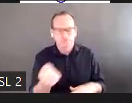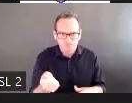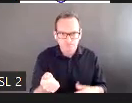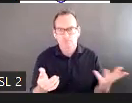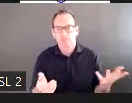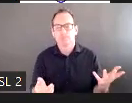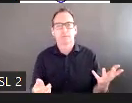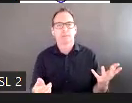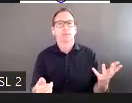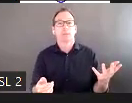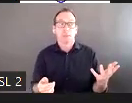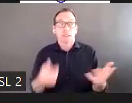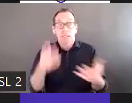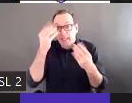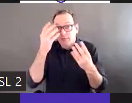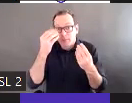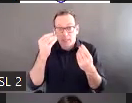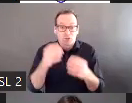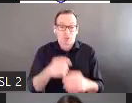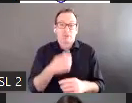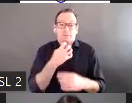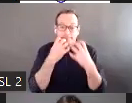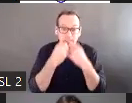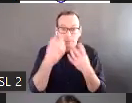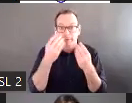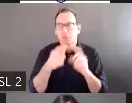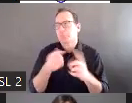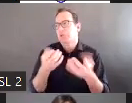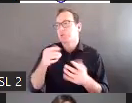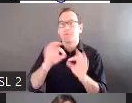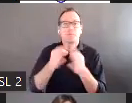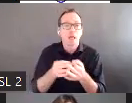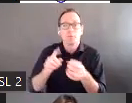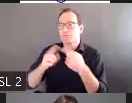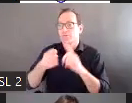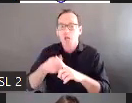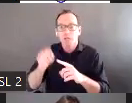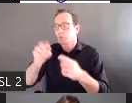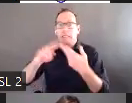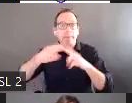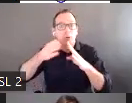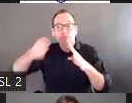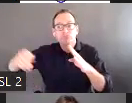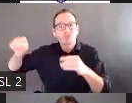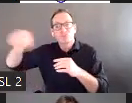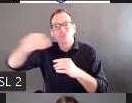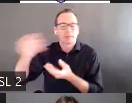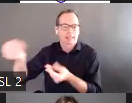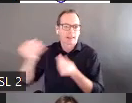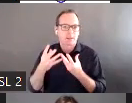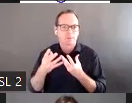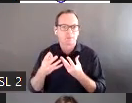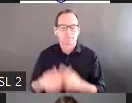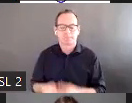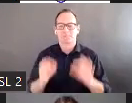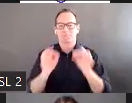Well-founded information comes from the community. It could be a family member, it could be a neighbor. I've put impact response, which is our mental